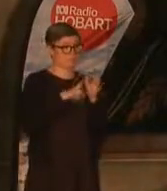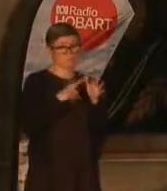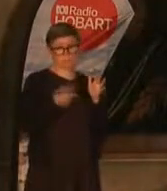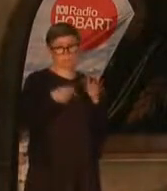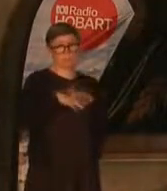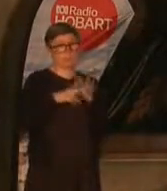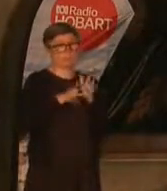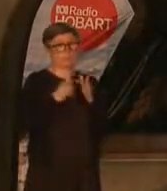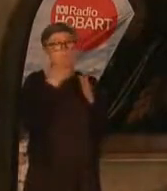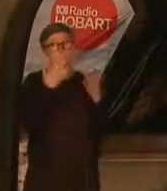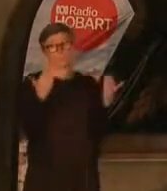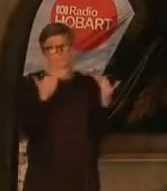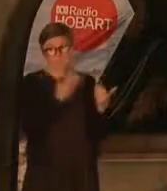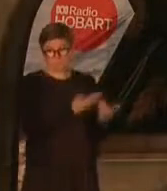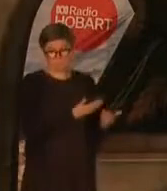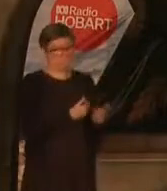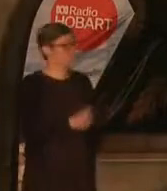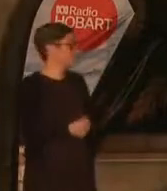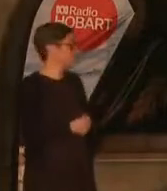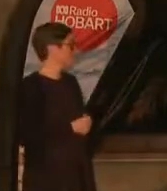welcome.